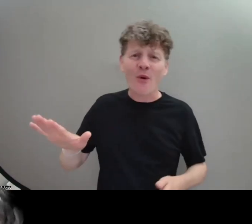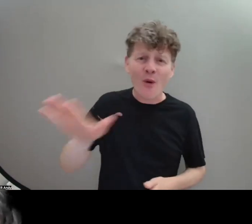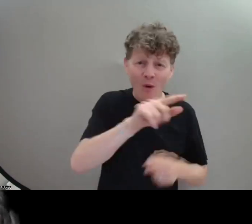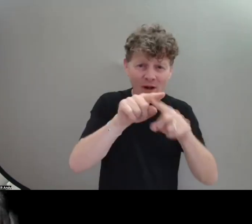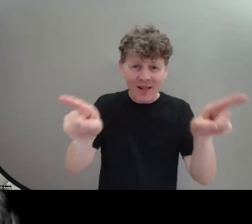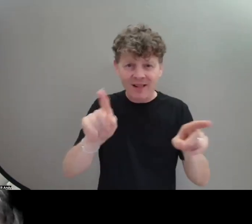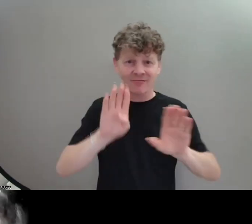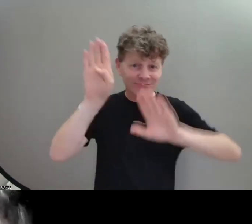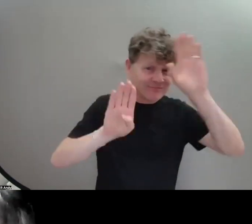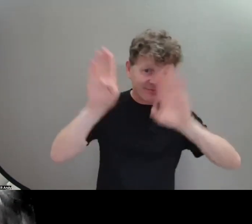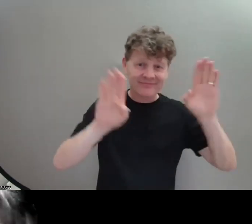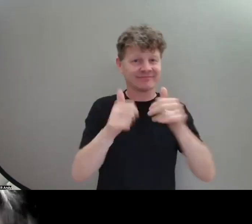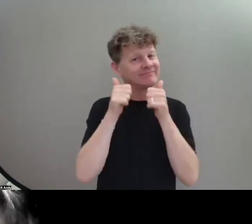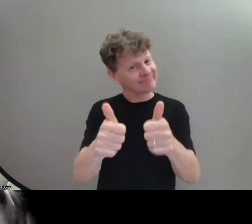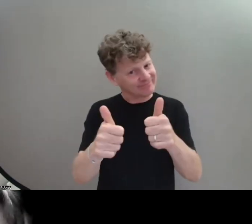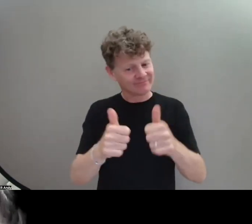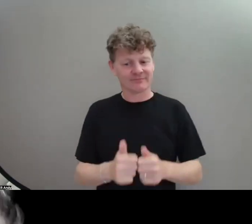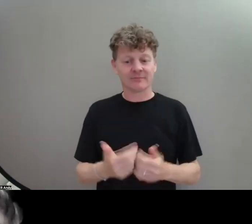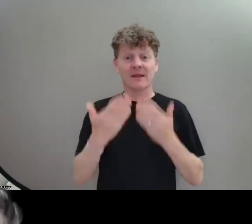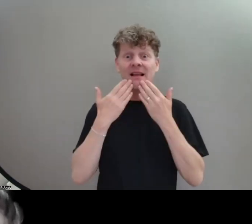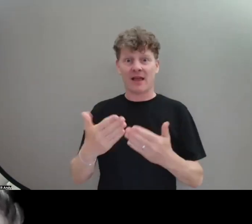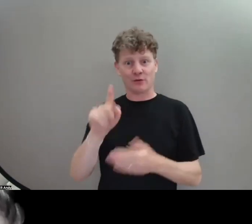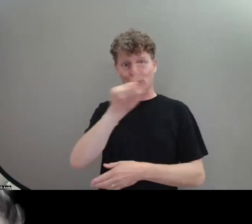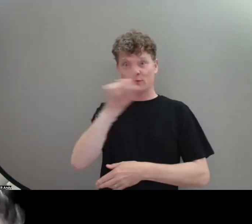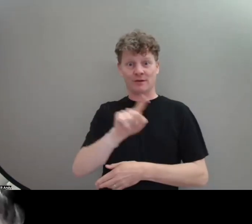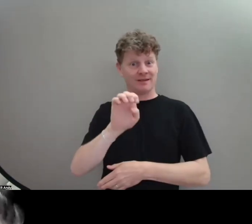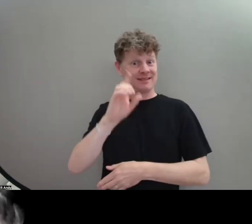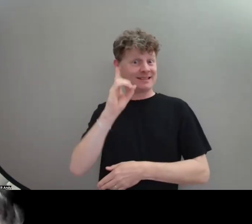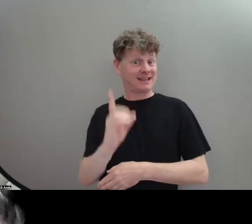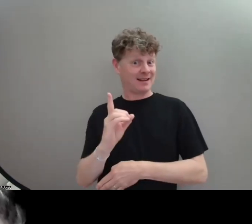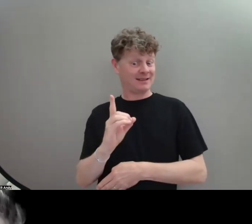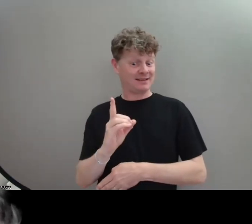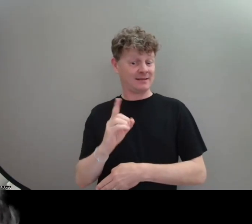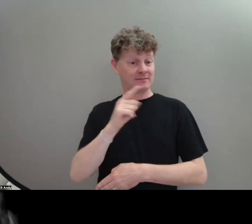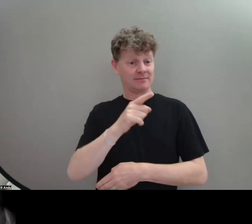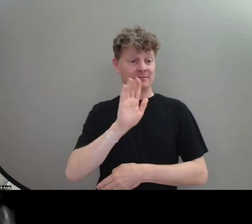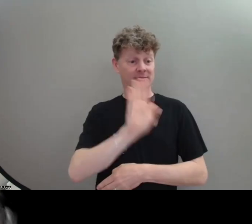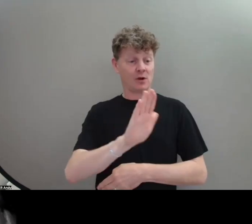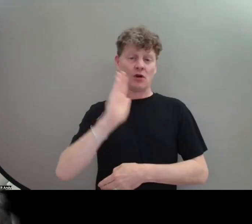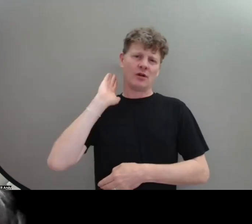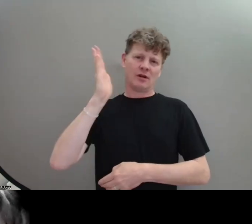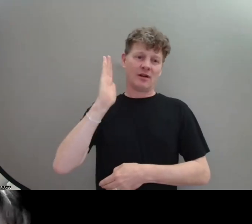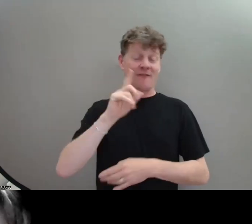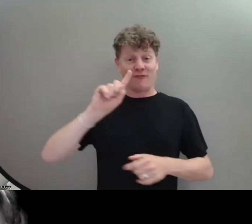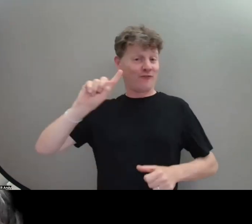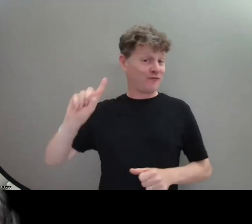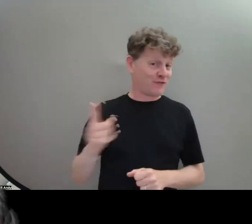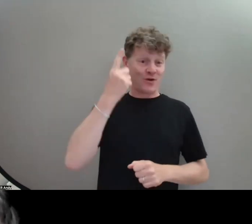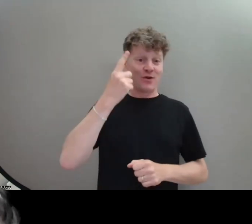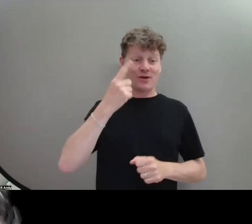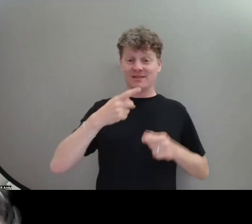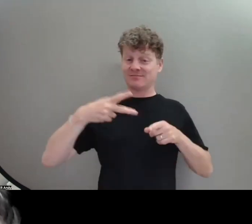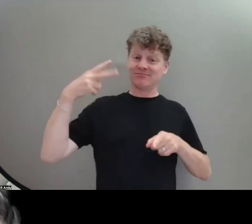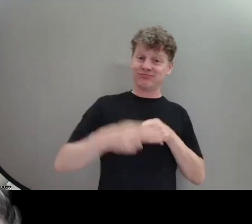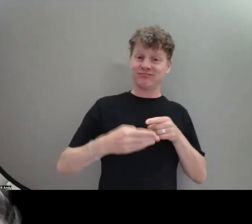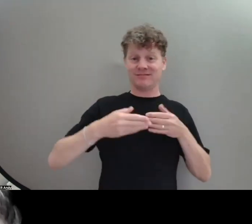their contributions. Thank you especially to Zed for her inaugural talk in this seminar